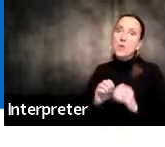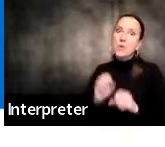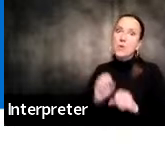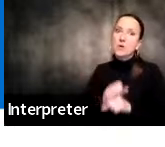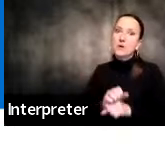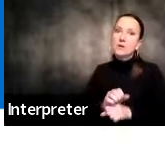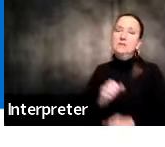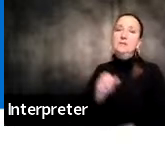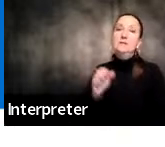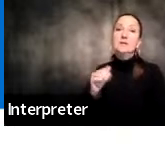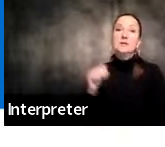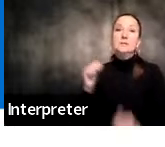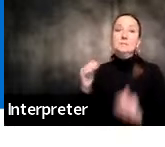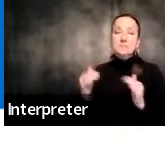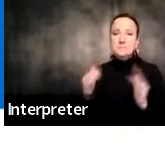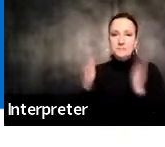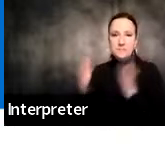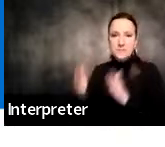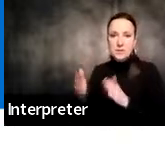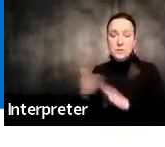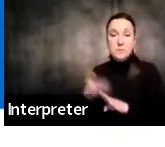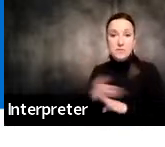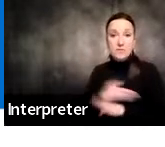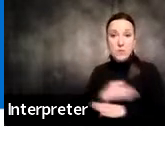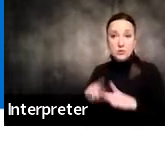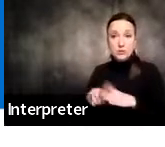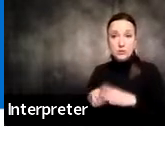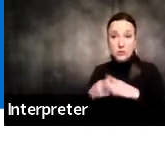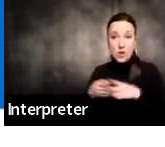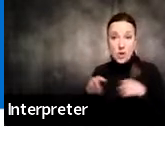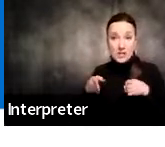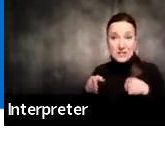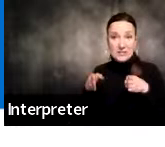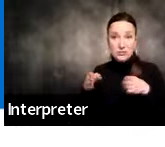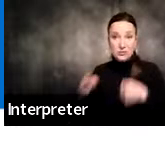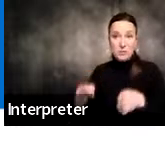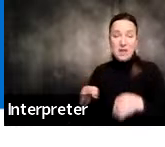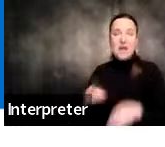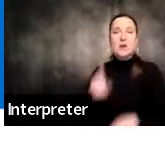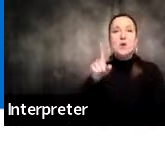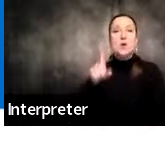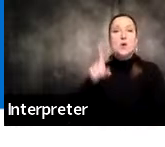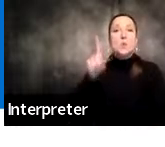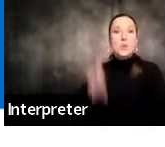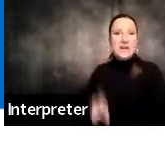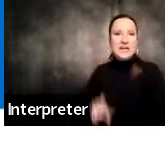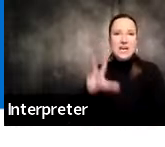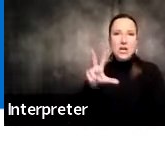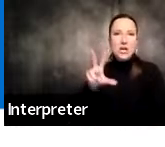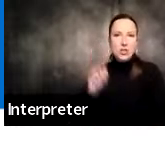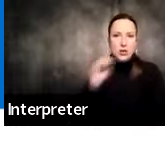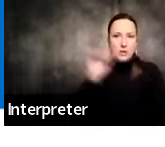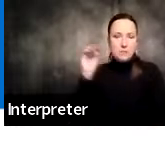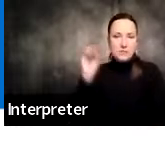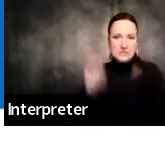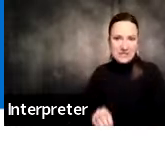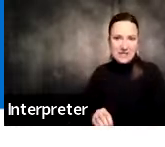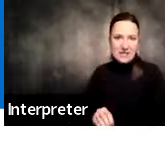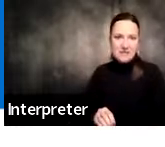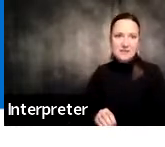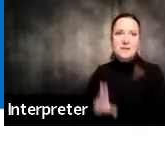we expect before we even start construction on the block is at least 30%. Overall in ANC 5, we're at